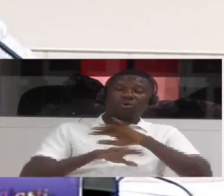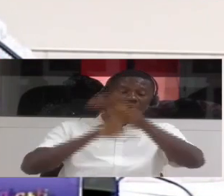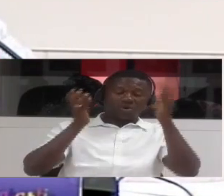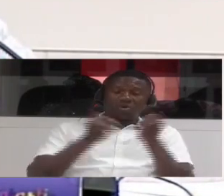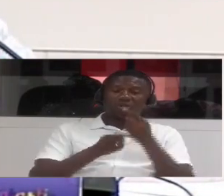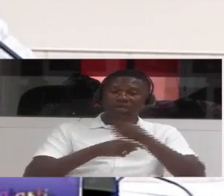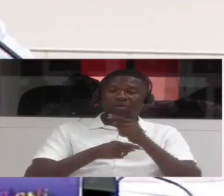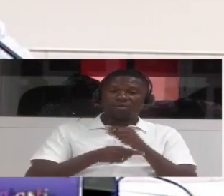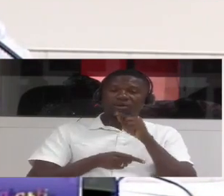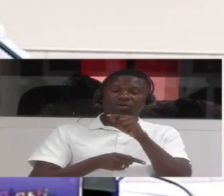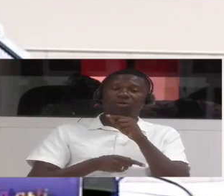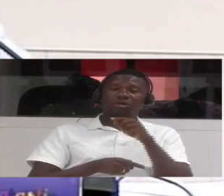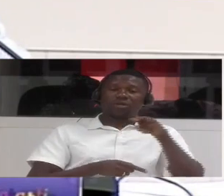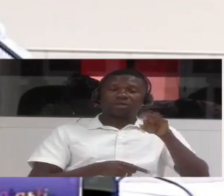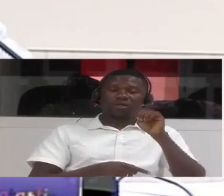article,